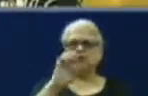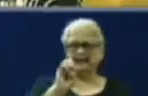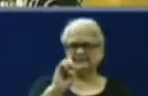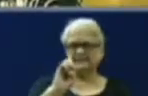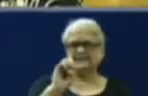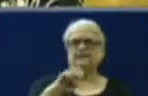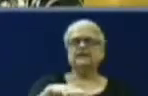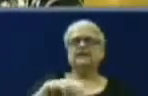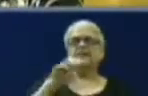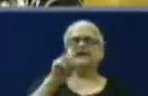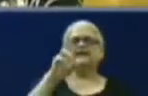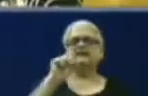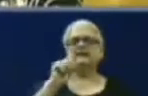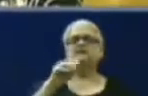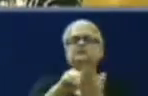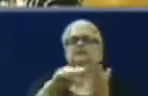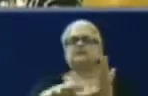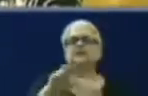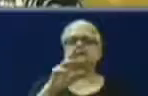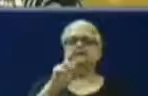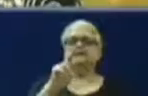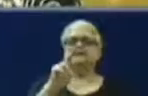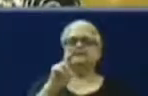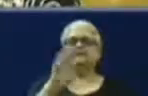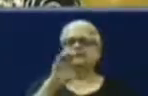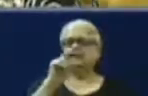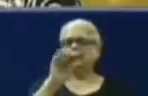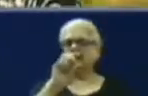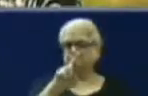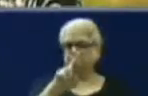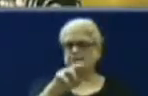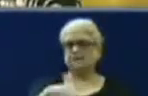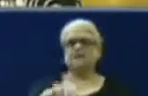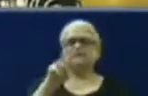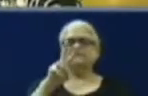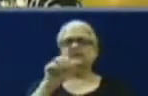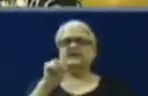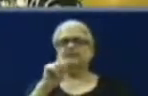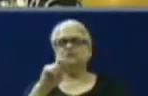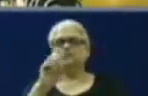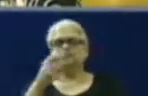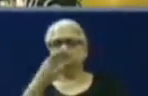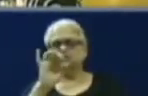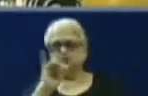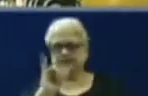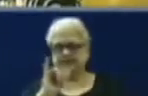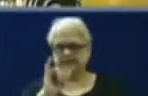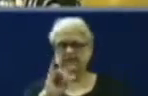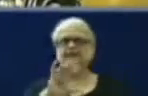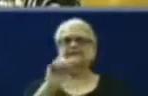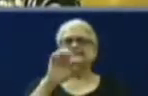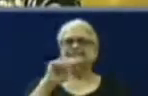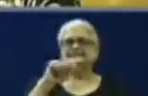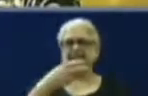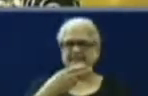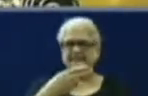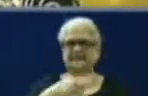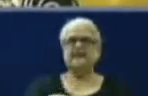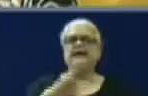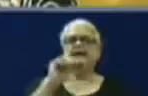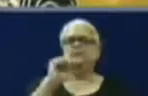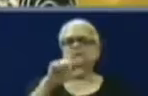Dunn students Connor Keenan, Banushiri Sathiavolo, and